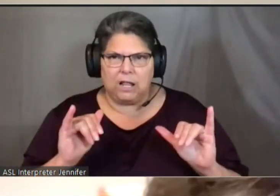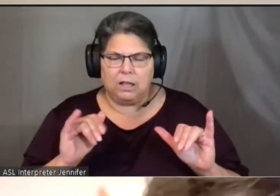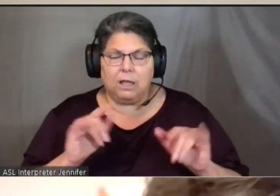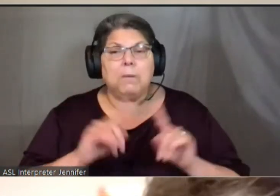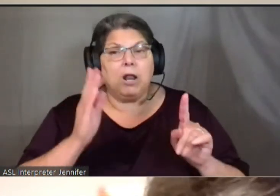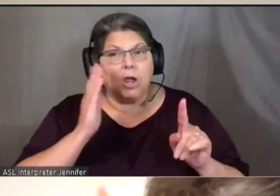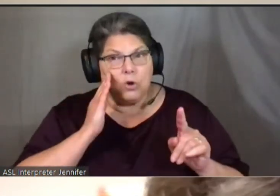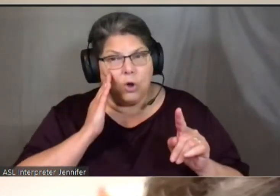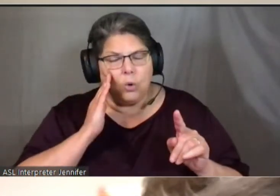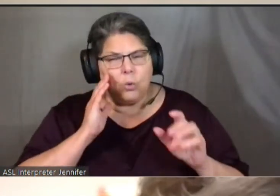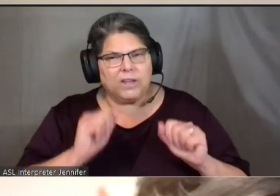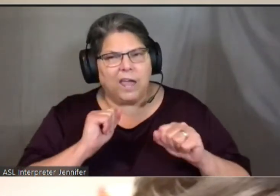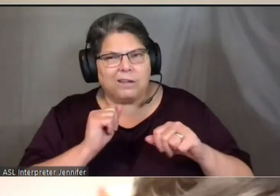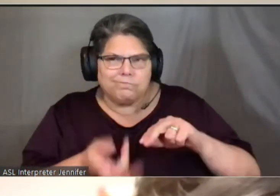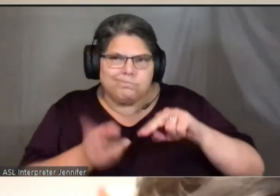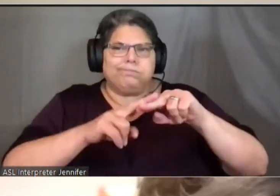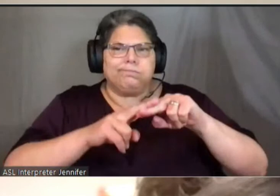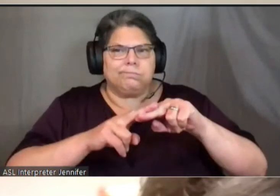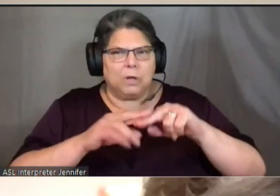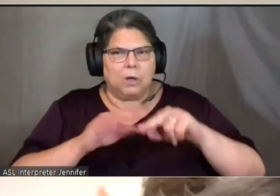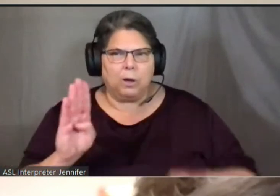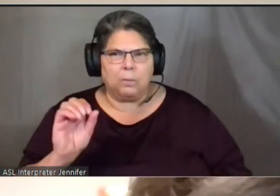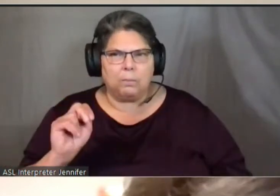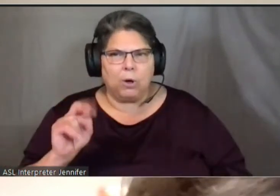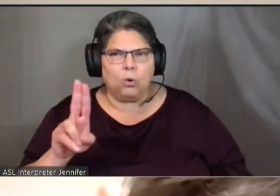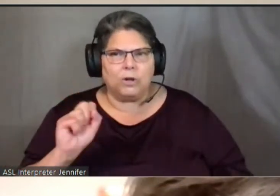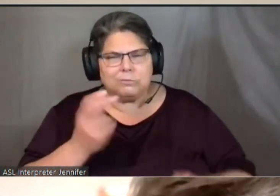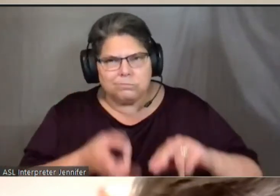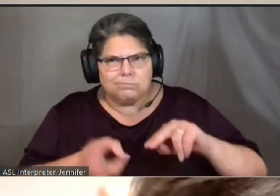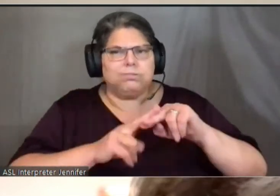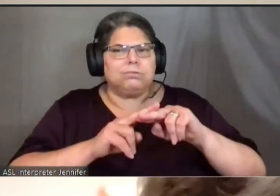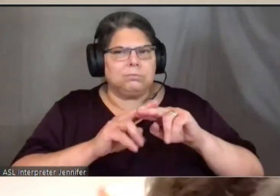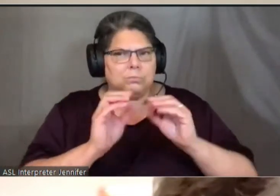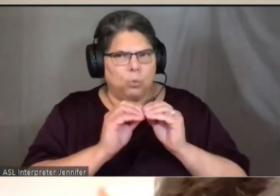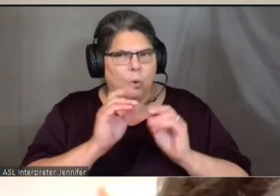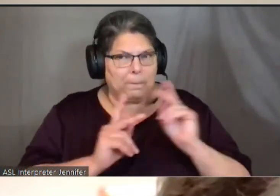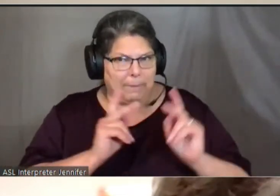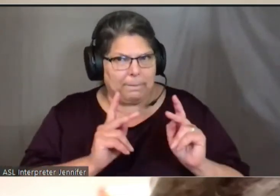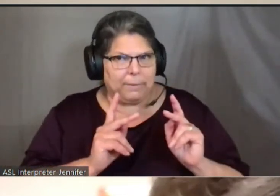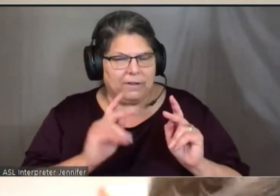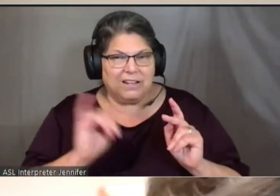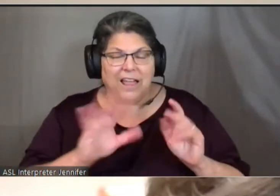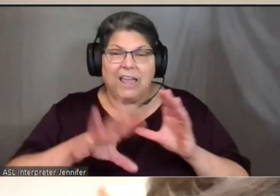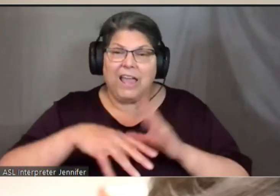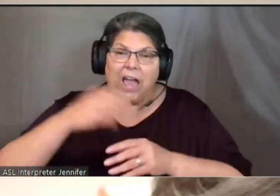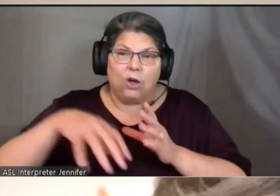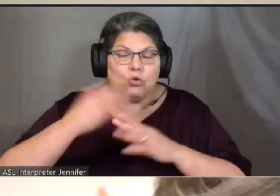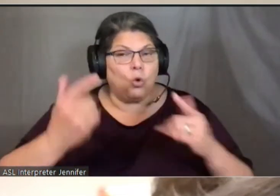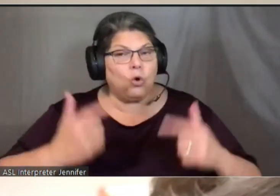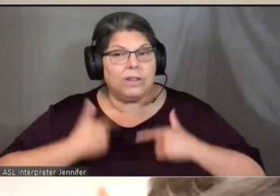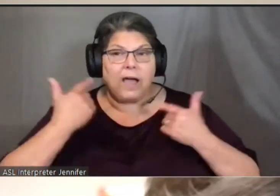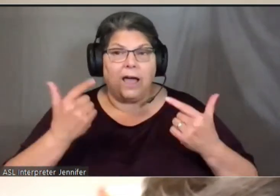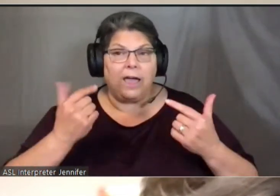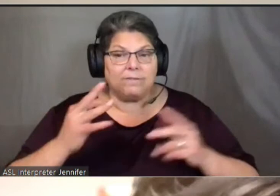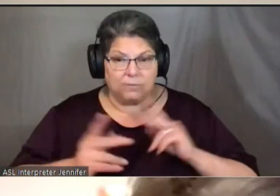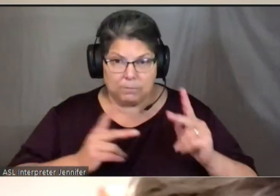a bonus so that it can be bigger than that. In fact, outdoor live events that are seated can